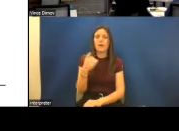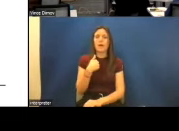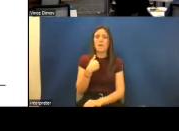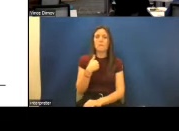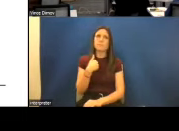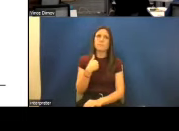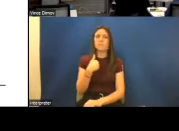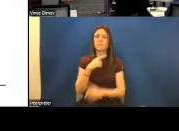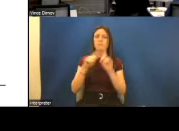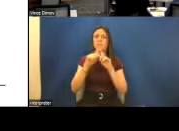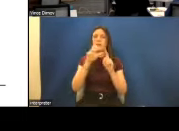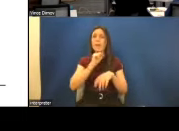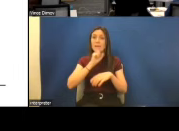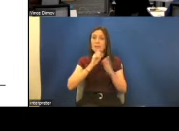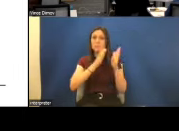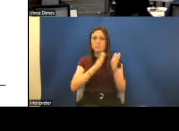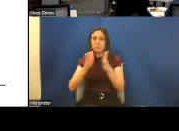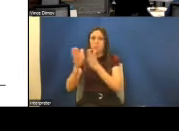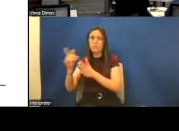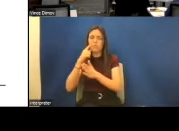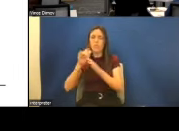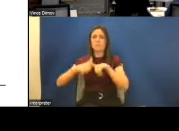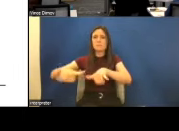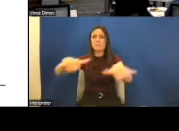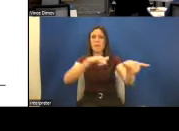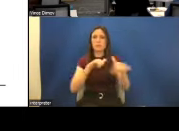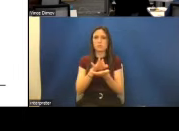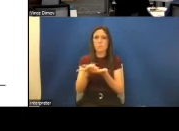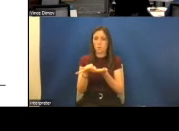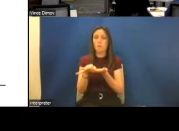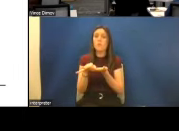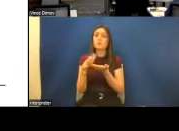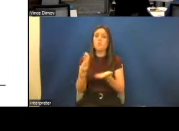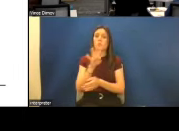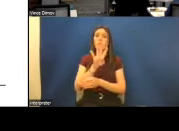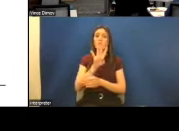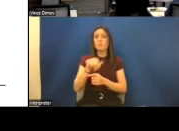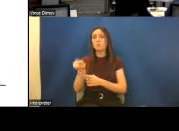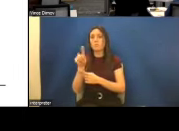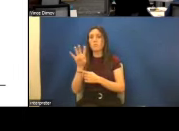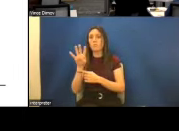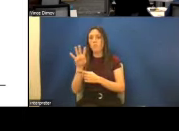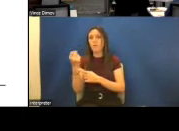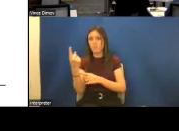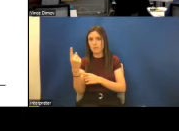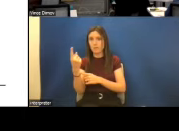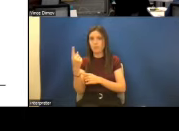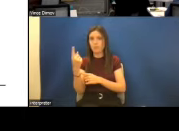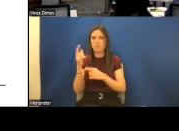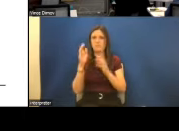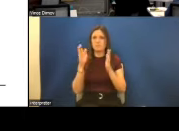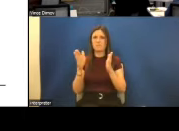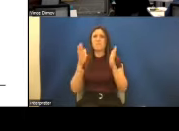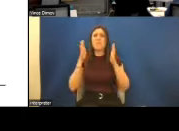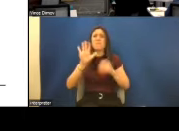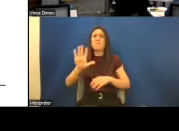different age bands for standard scores, right? So like from year 4 to 411, you have like 5 age bands